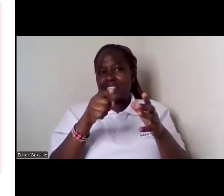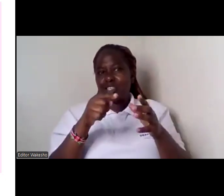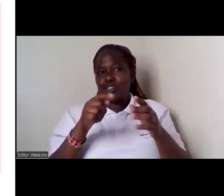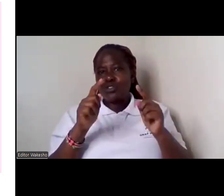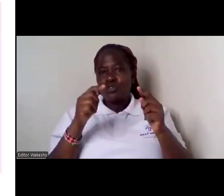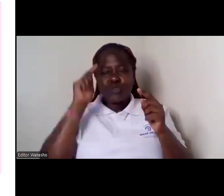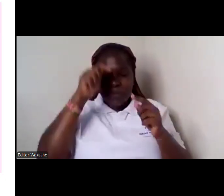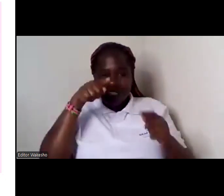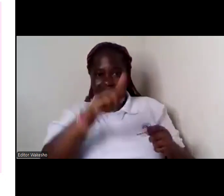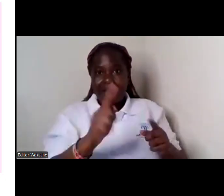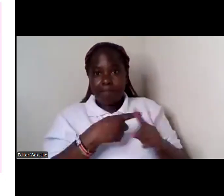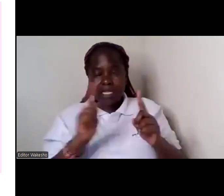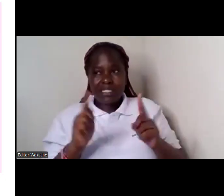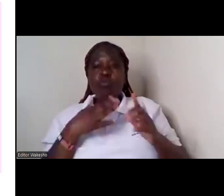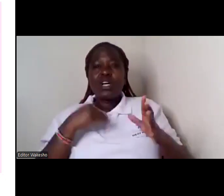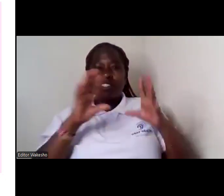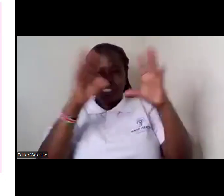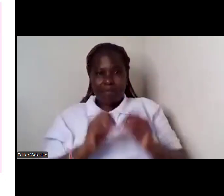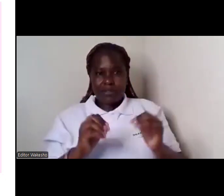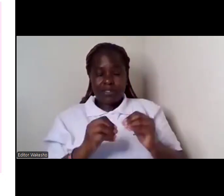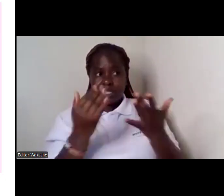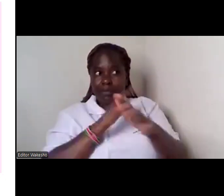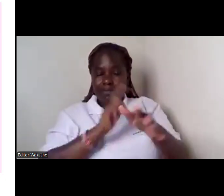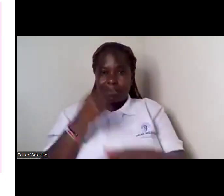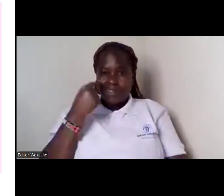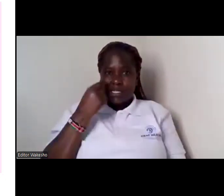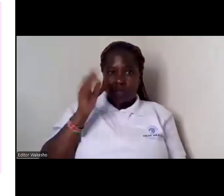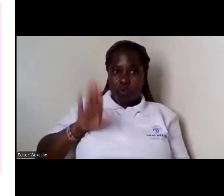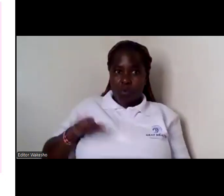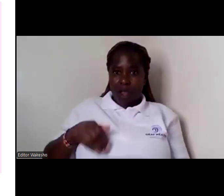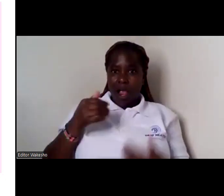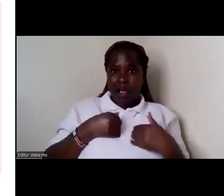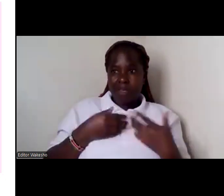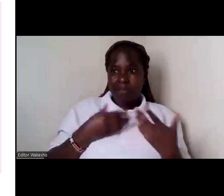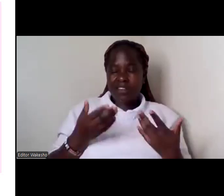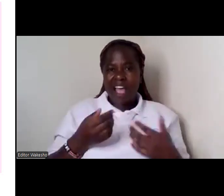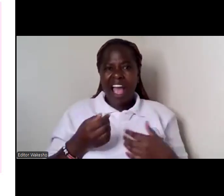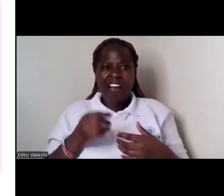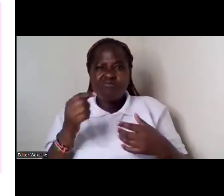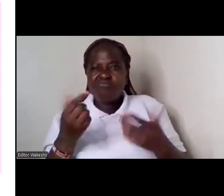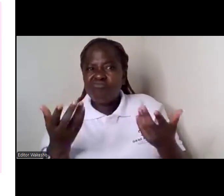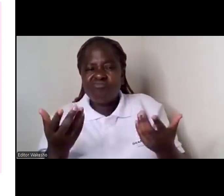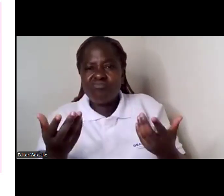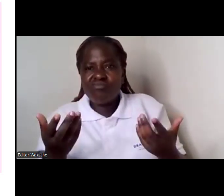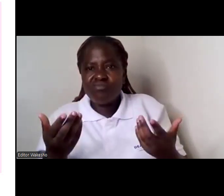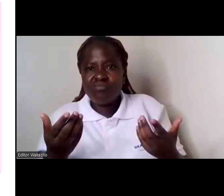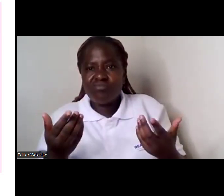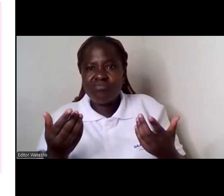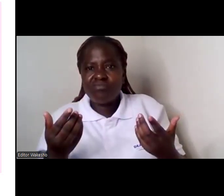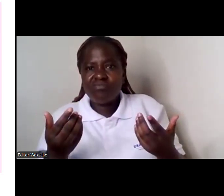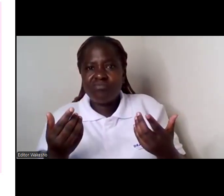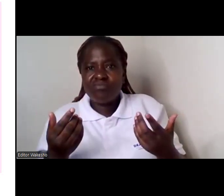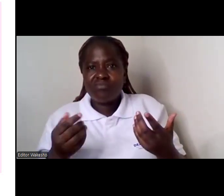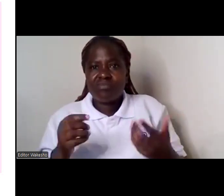will find, I'm sure you've ever seen women who either have a mustache or a goatee